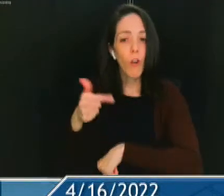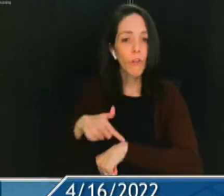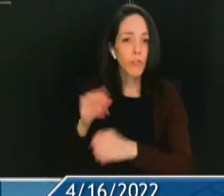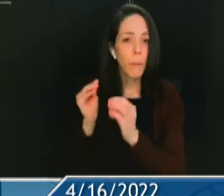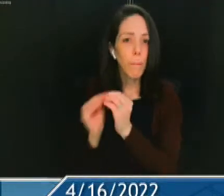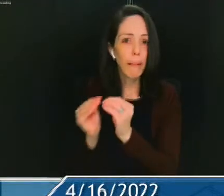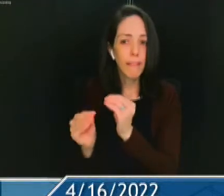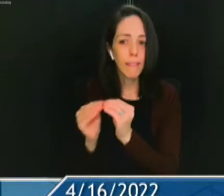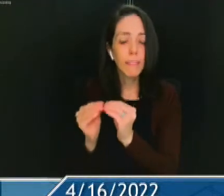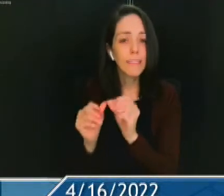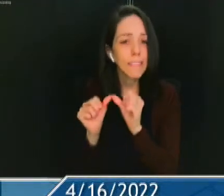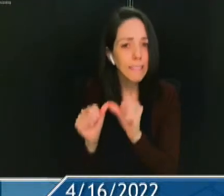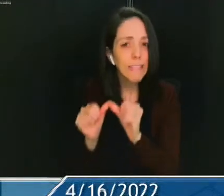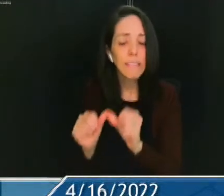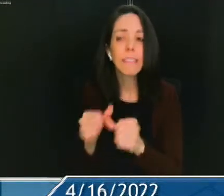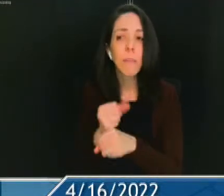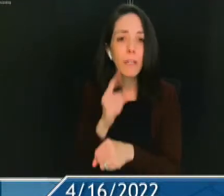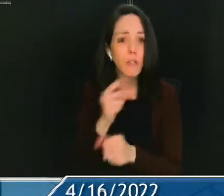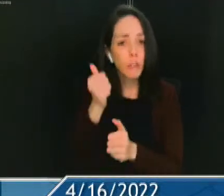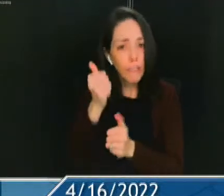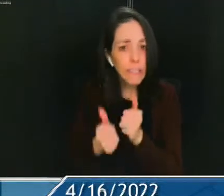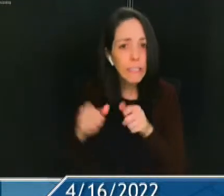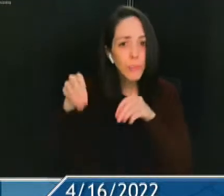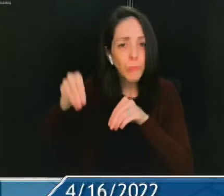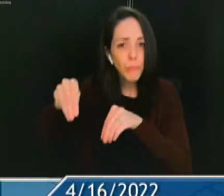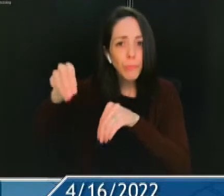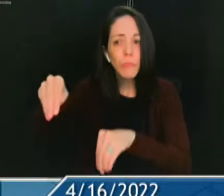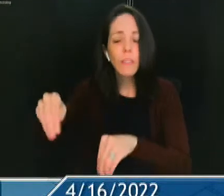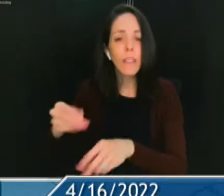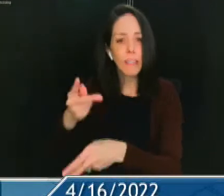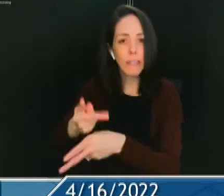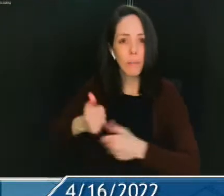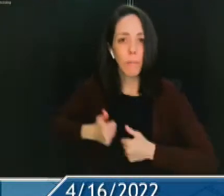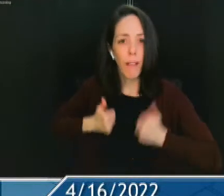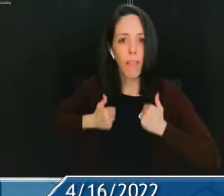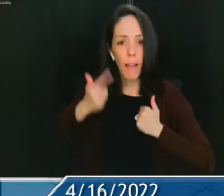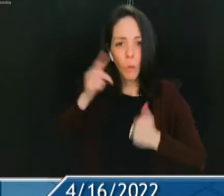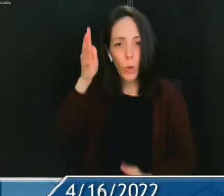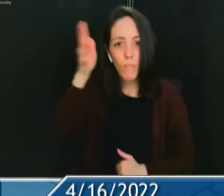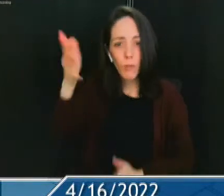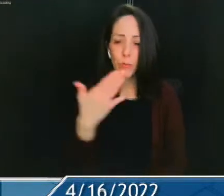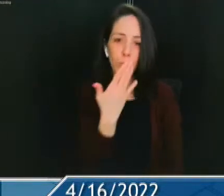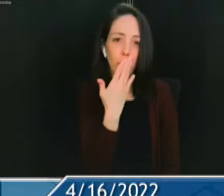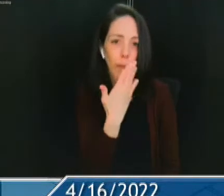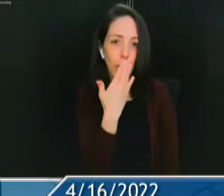every tree planted is a tree that stays alive for the future. Thank you.